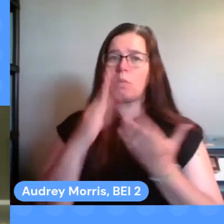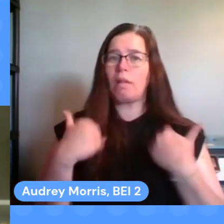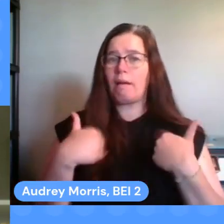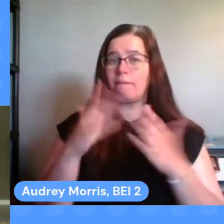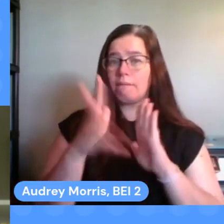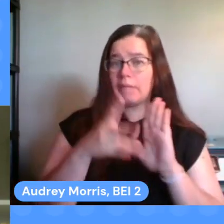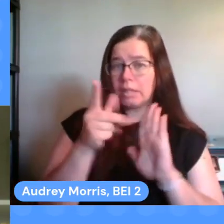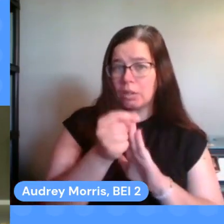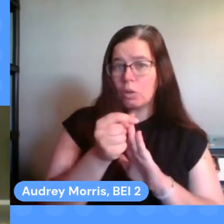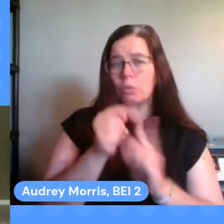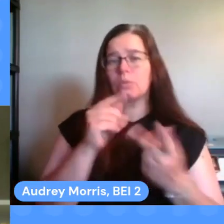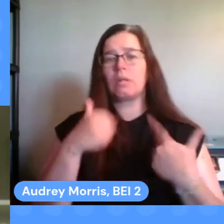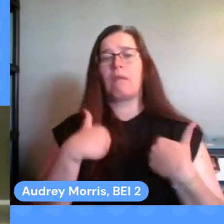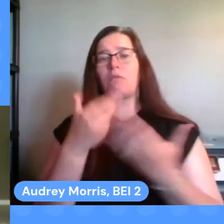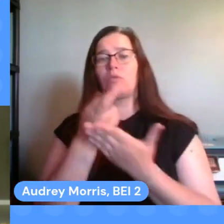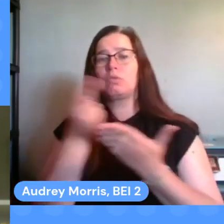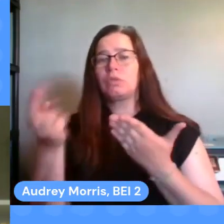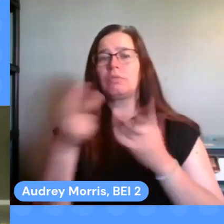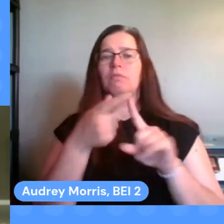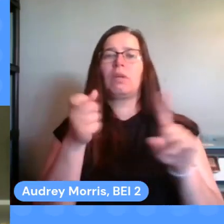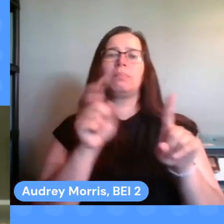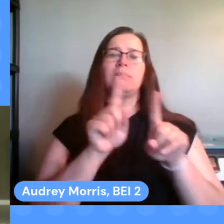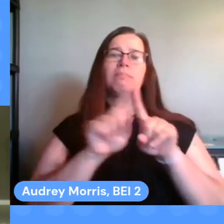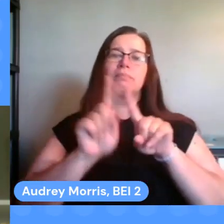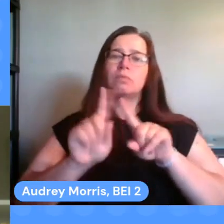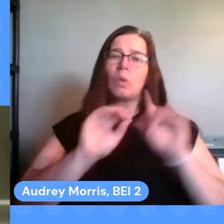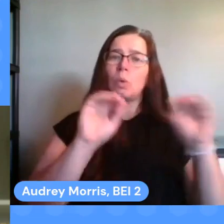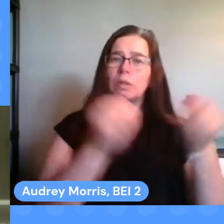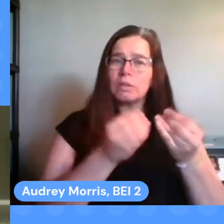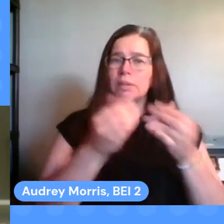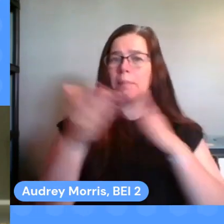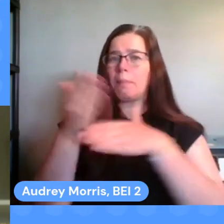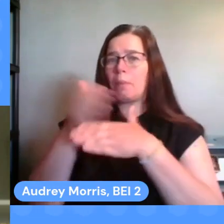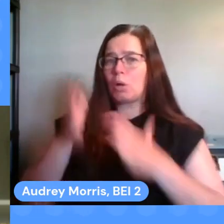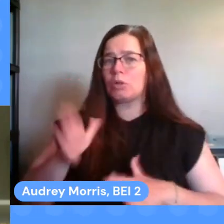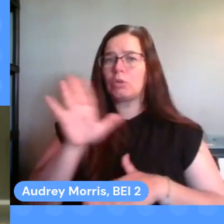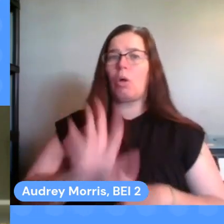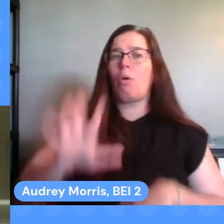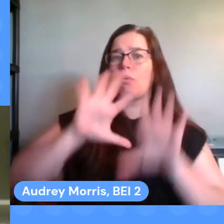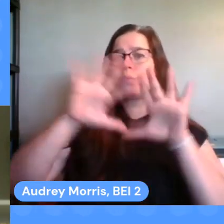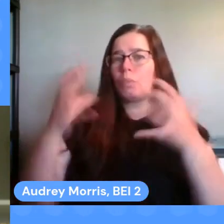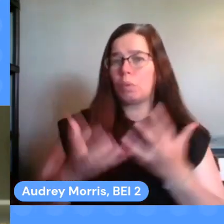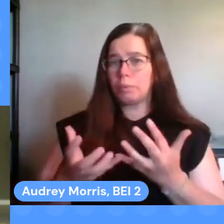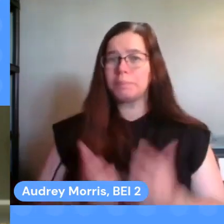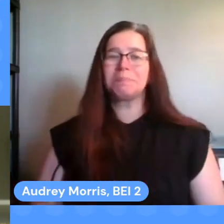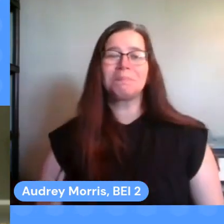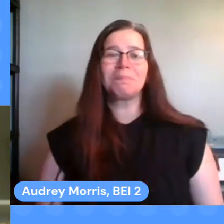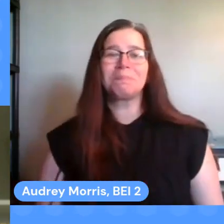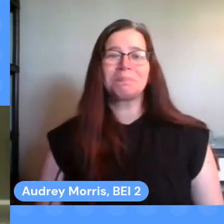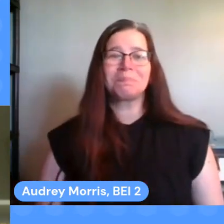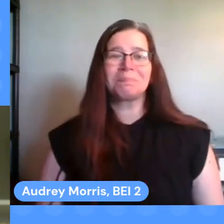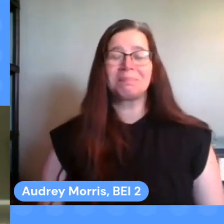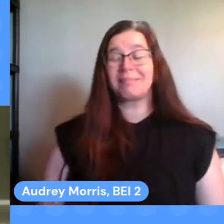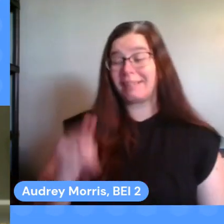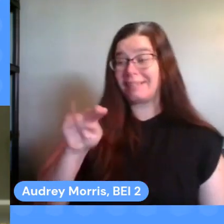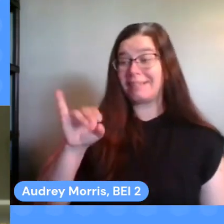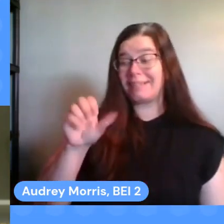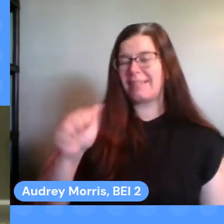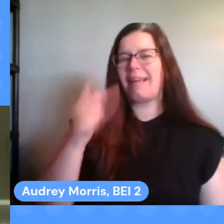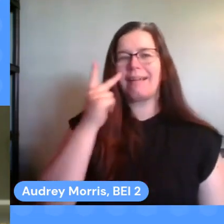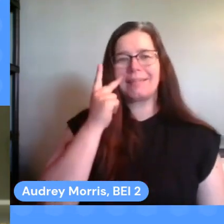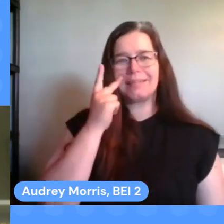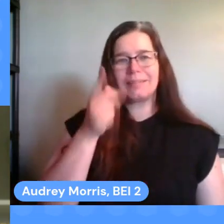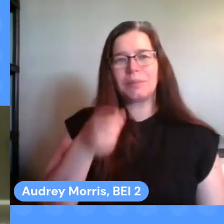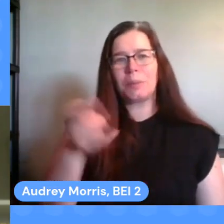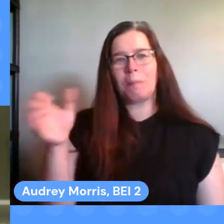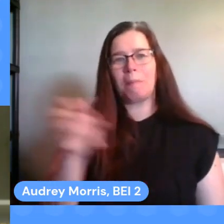and resources from organizations and partners around the world. Nisa and I will see you back here